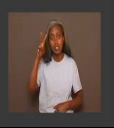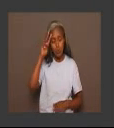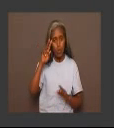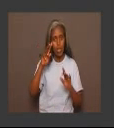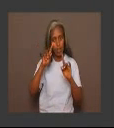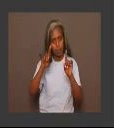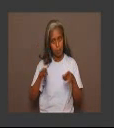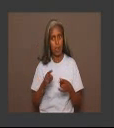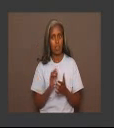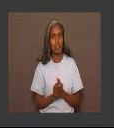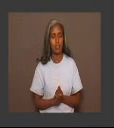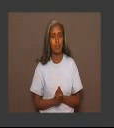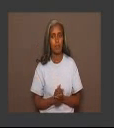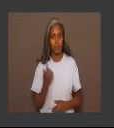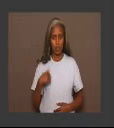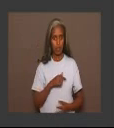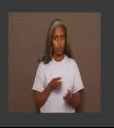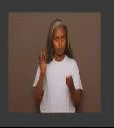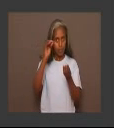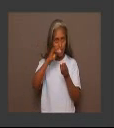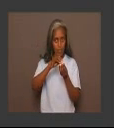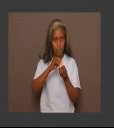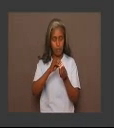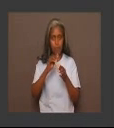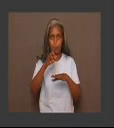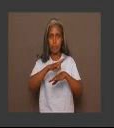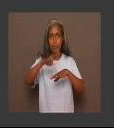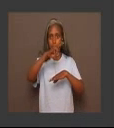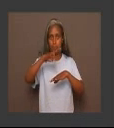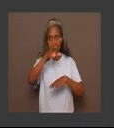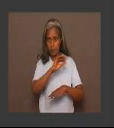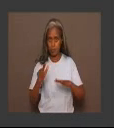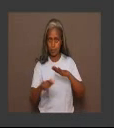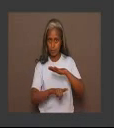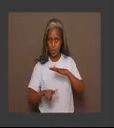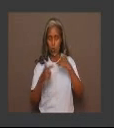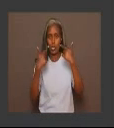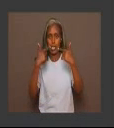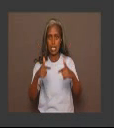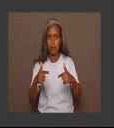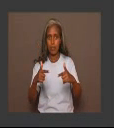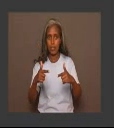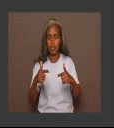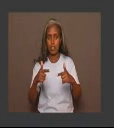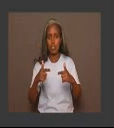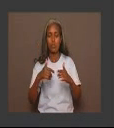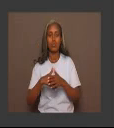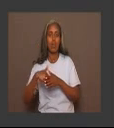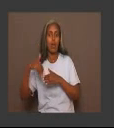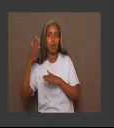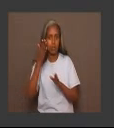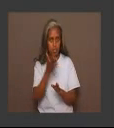brackets. We add the upper and lower limits to the outside.